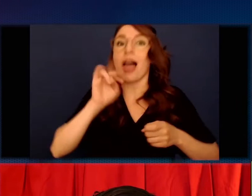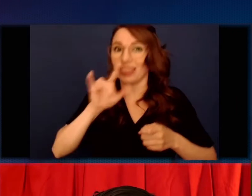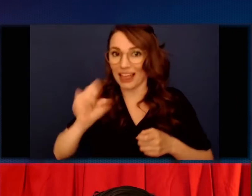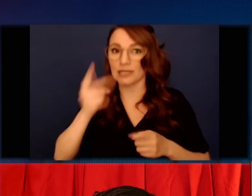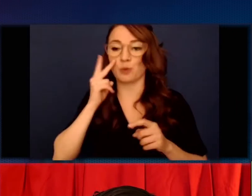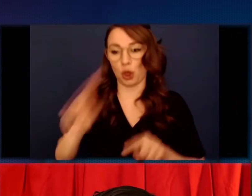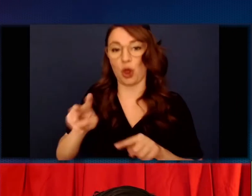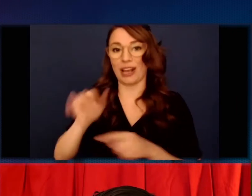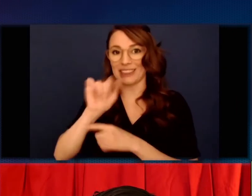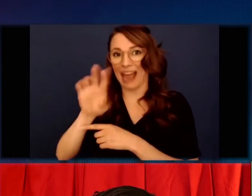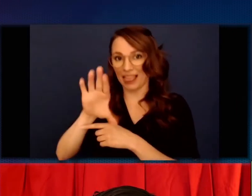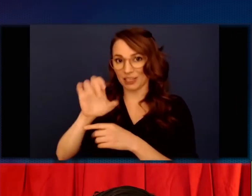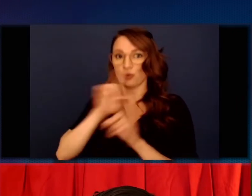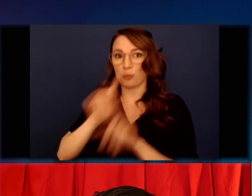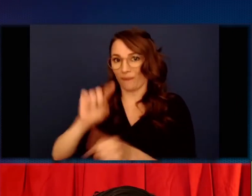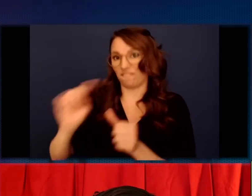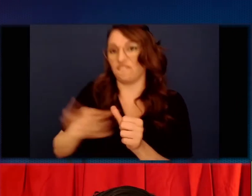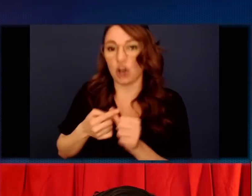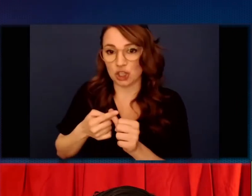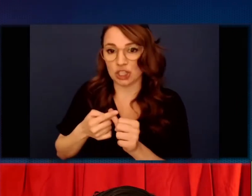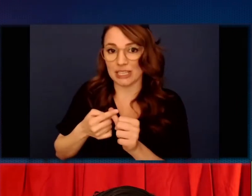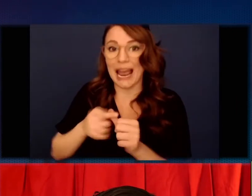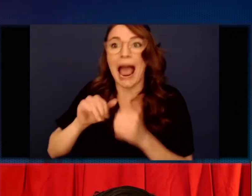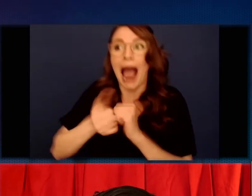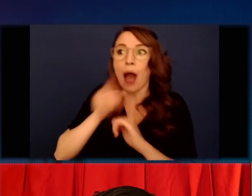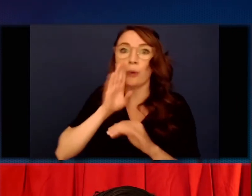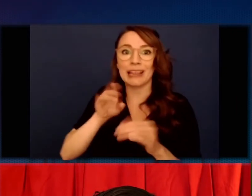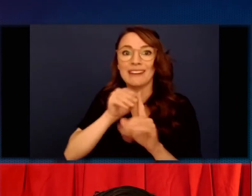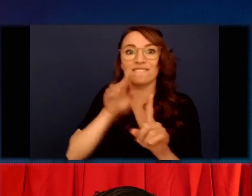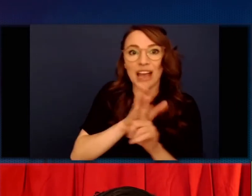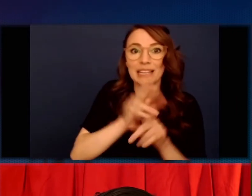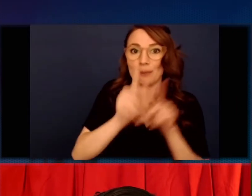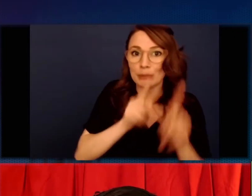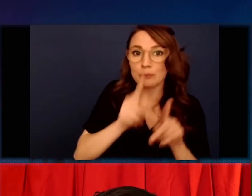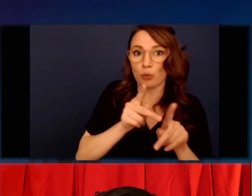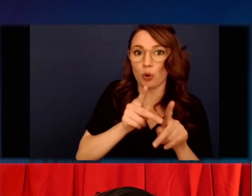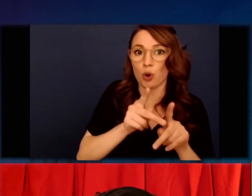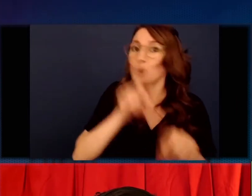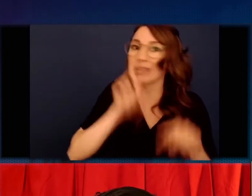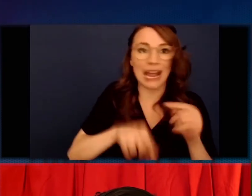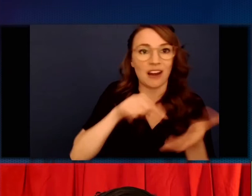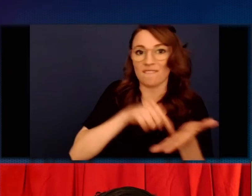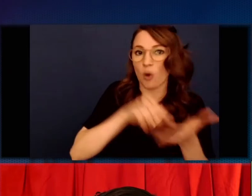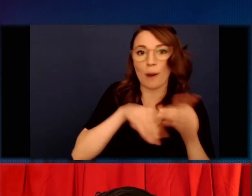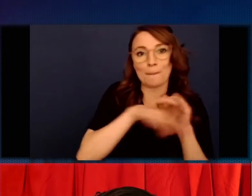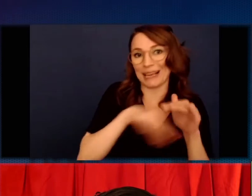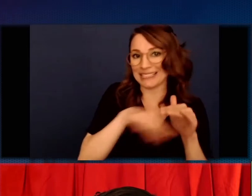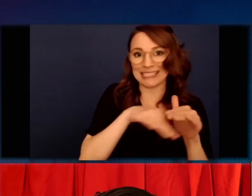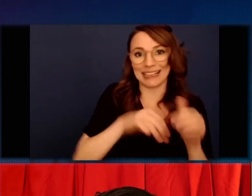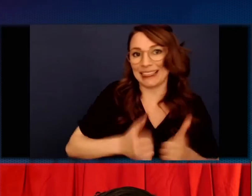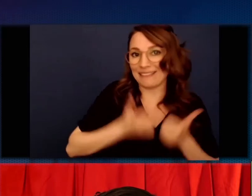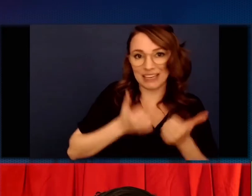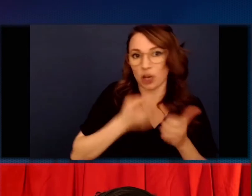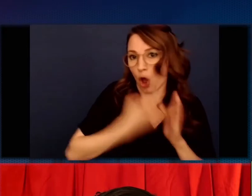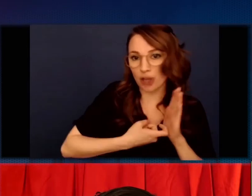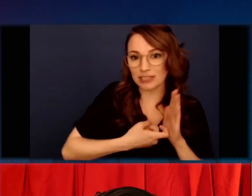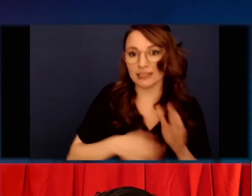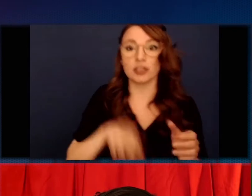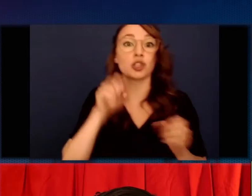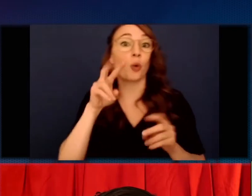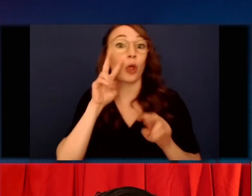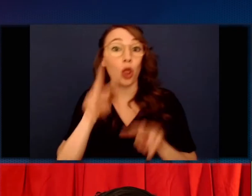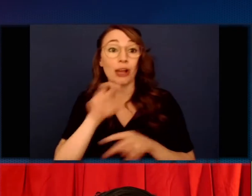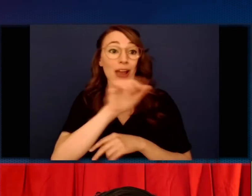positively affecting those who are unable to afford a basic cost of living? So we look at our demographic information, racial and